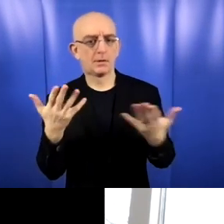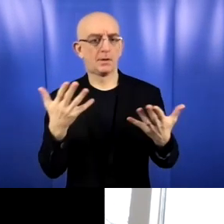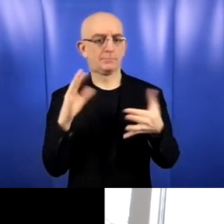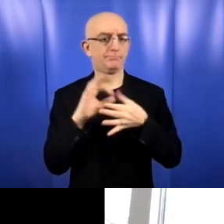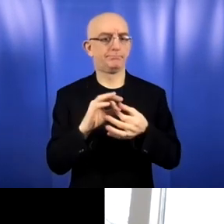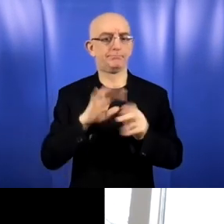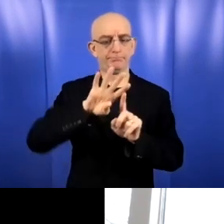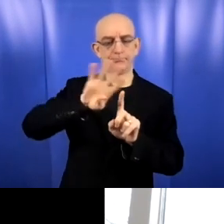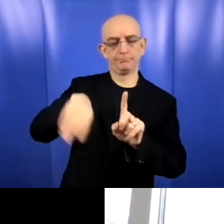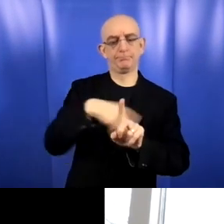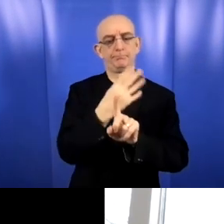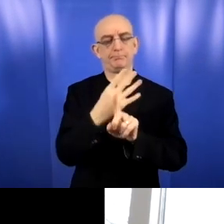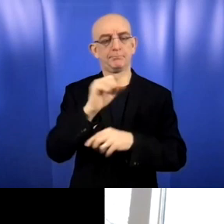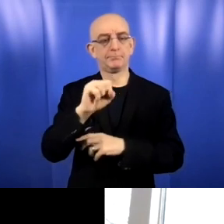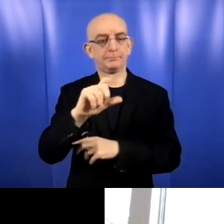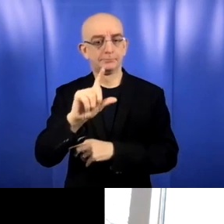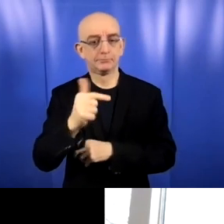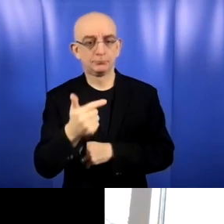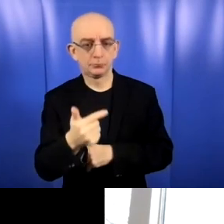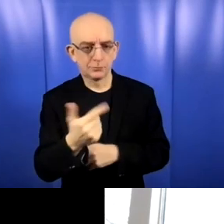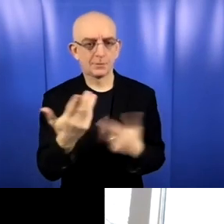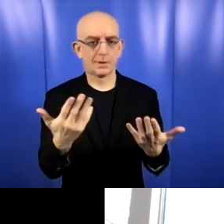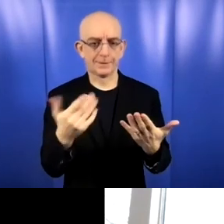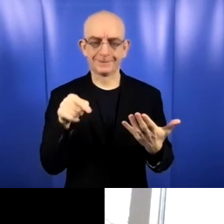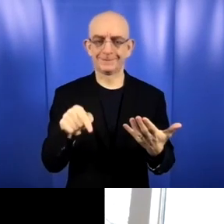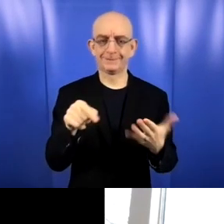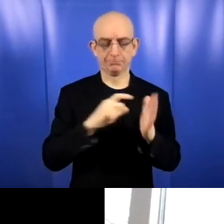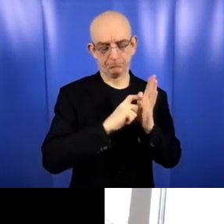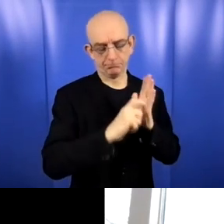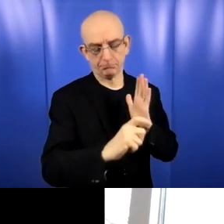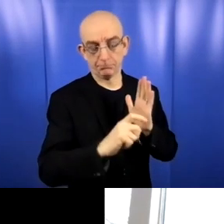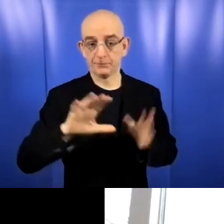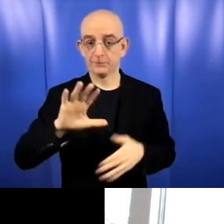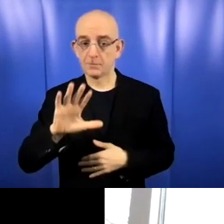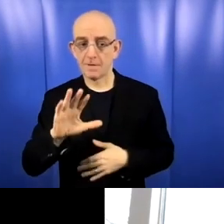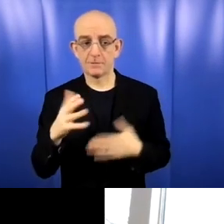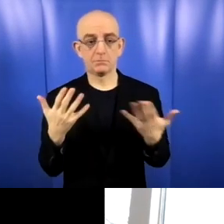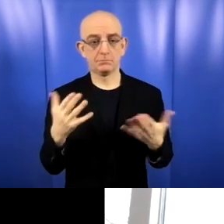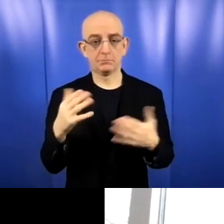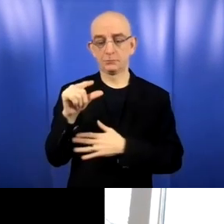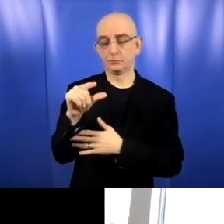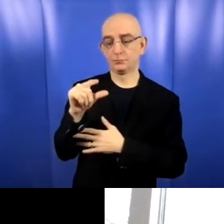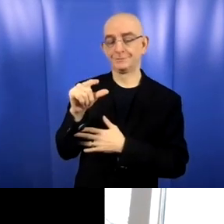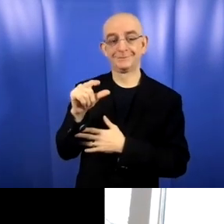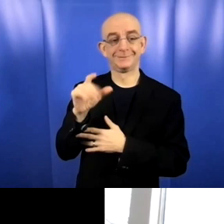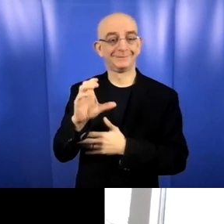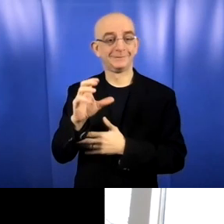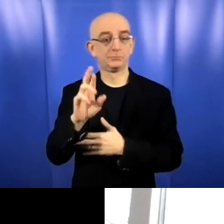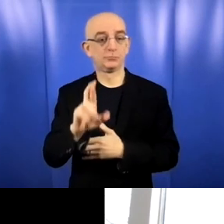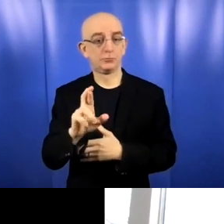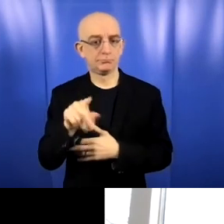is a document founded on legal standards that better protect. So, Madeleine,